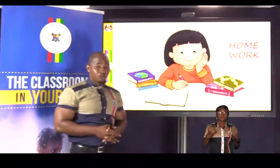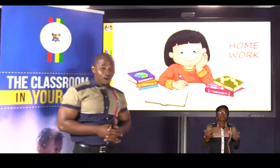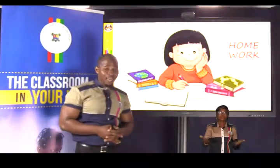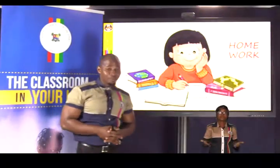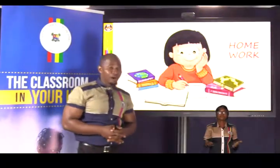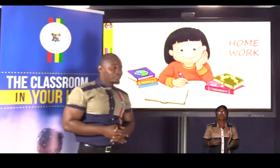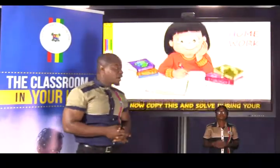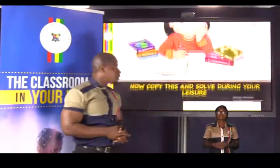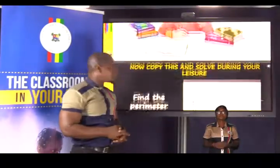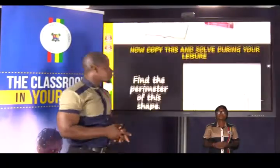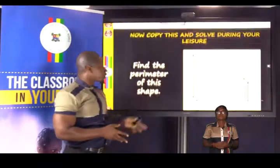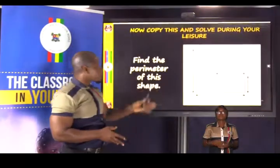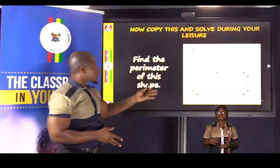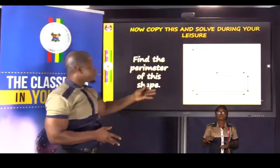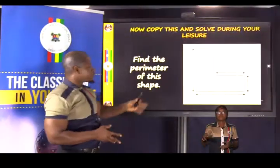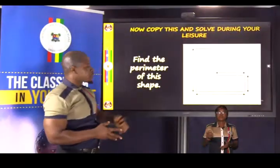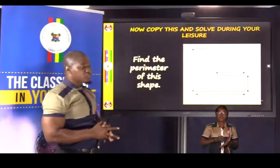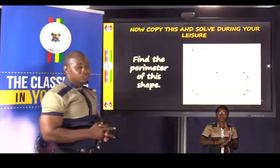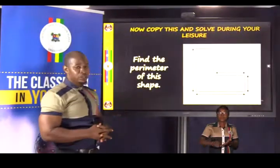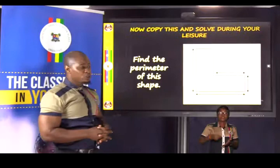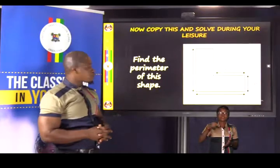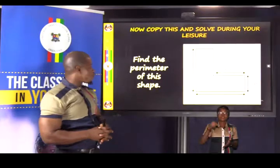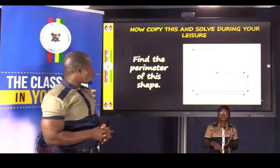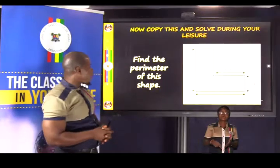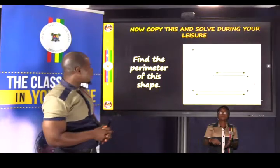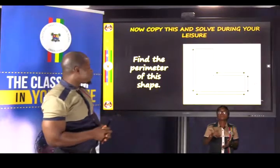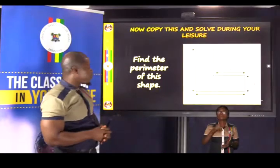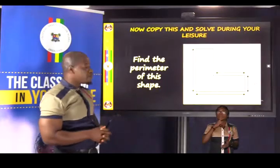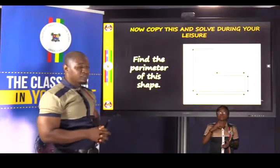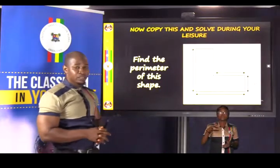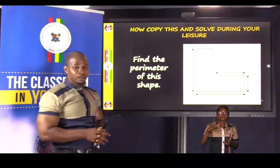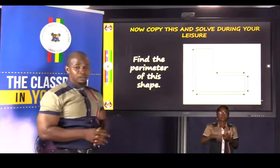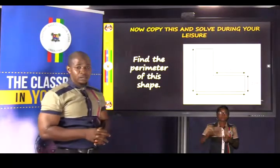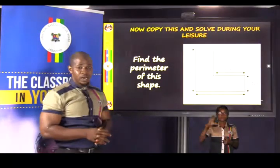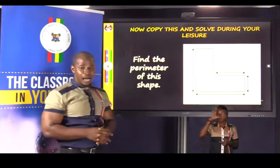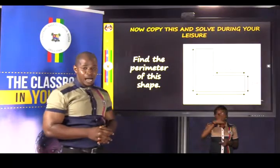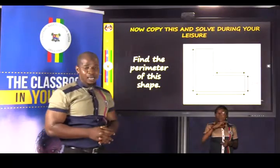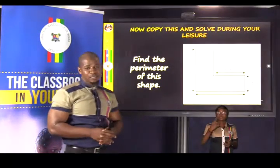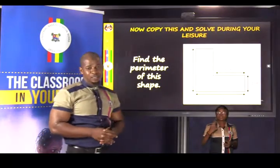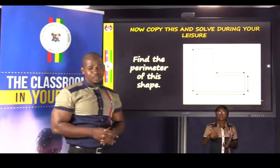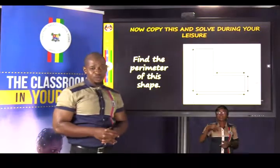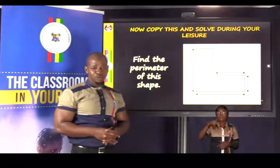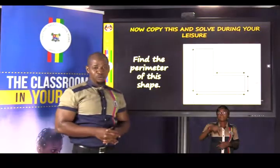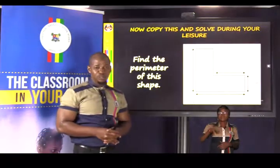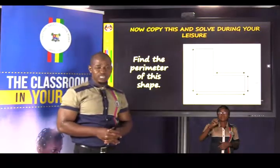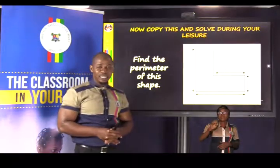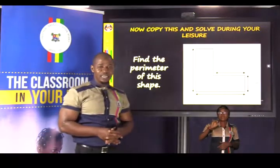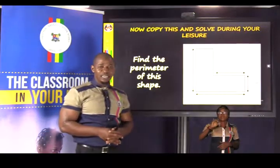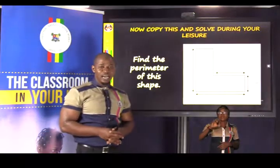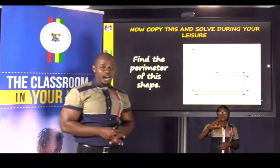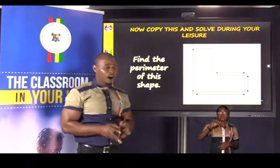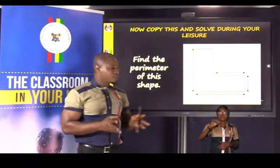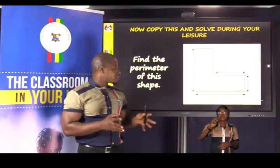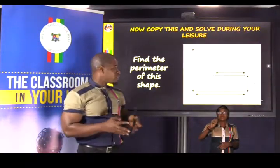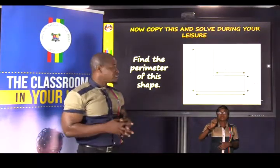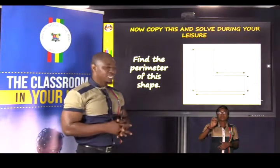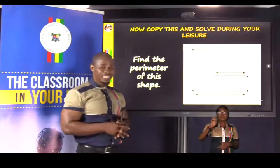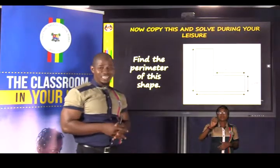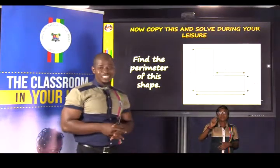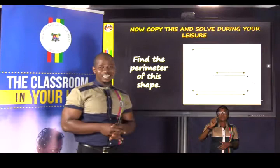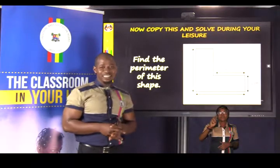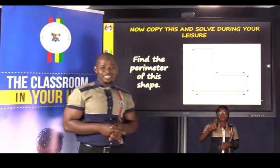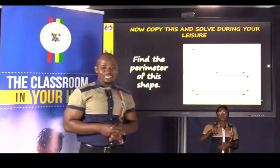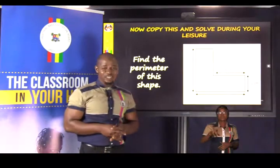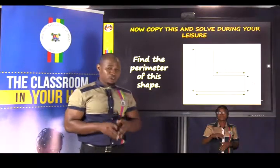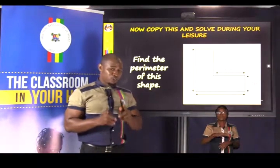up right about now. Capture this. You have to find the perimeter, and we'll see how it's done in